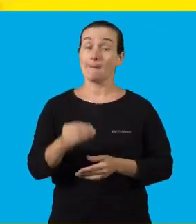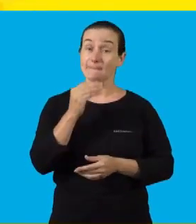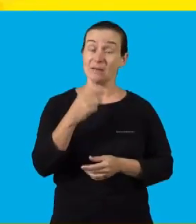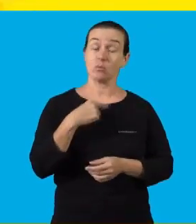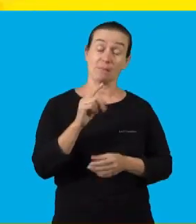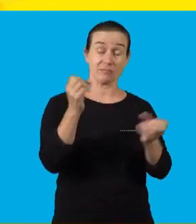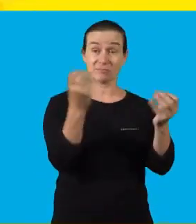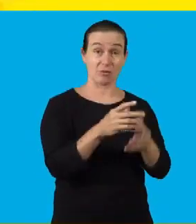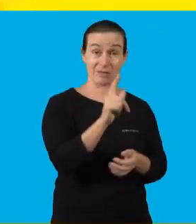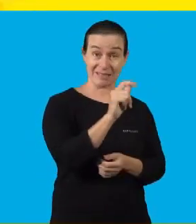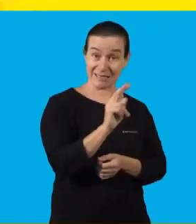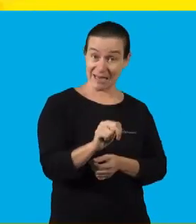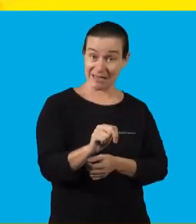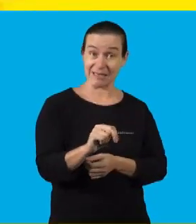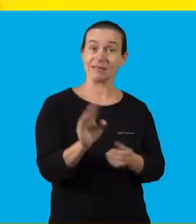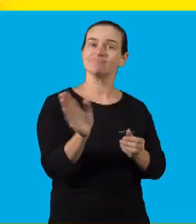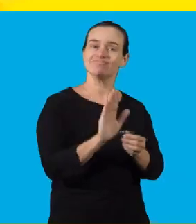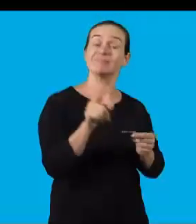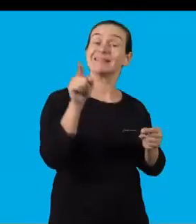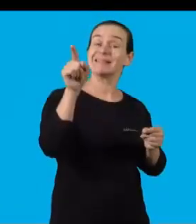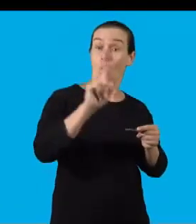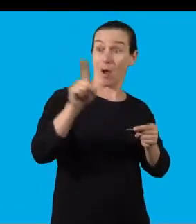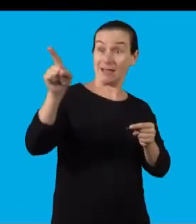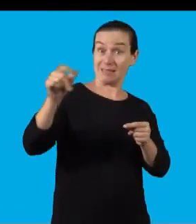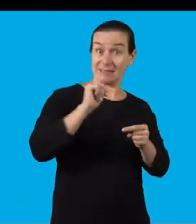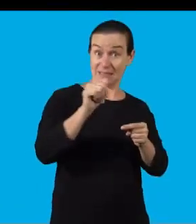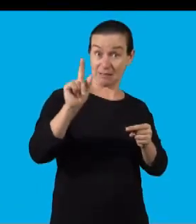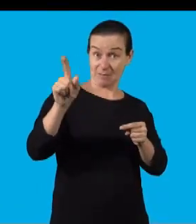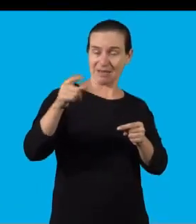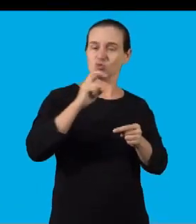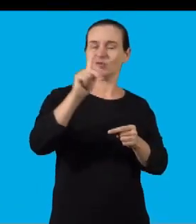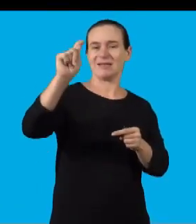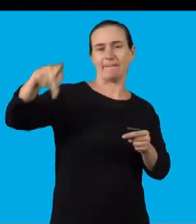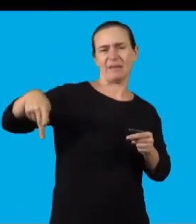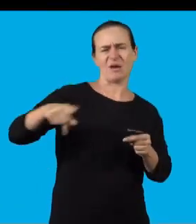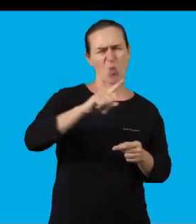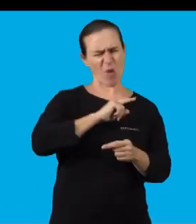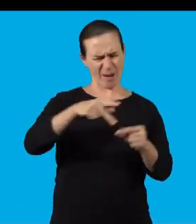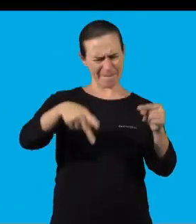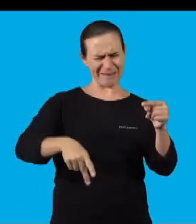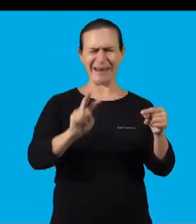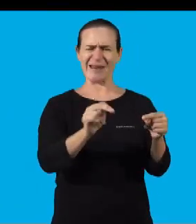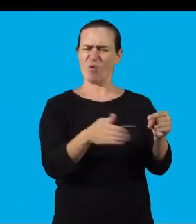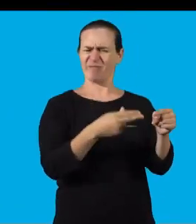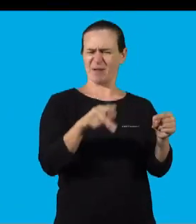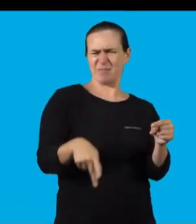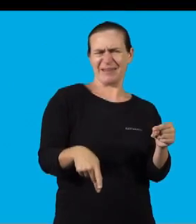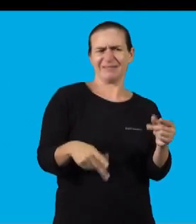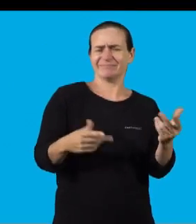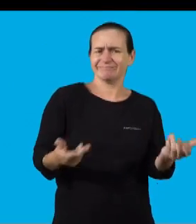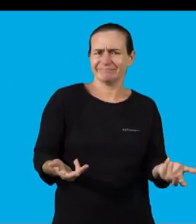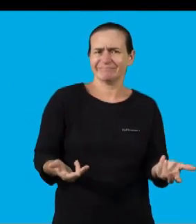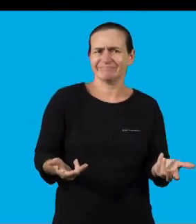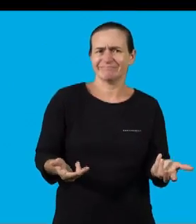going to calculate Tn, we are going to be calculating Tp. And the reason why we are using a different letter here is because we